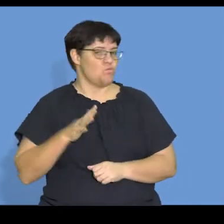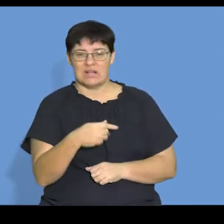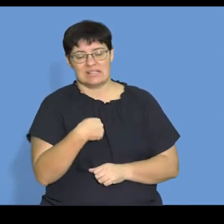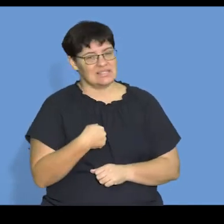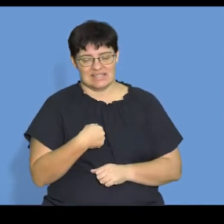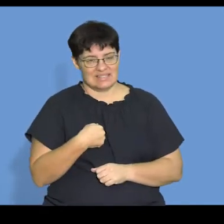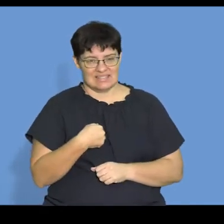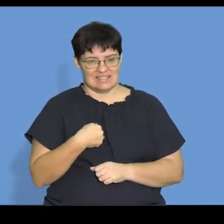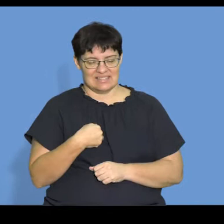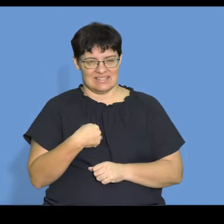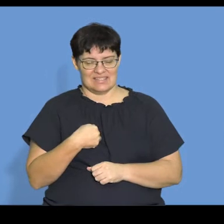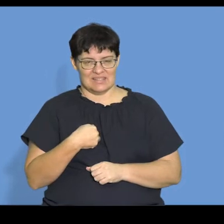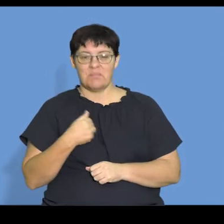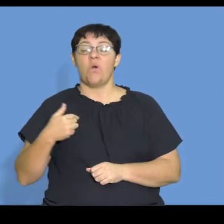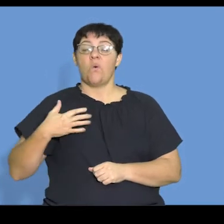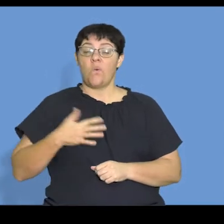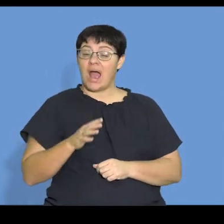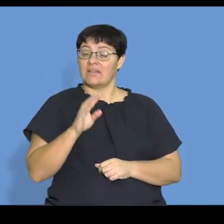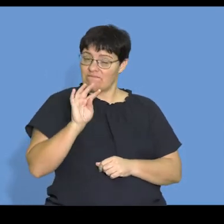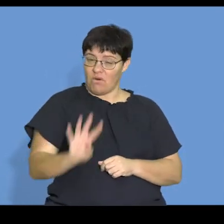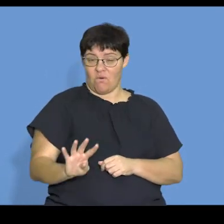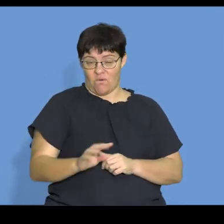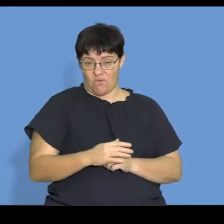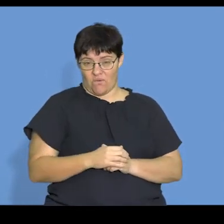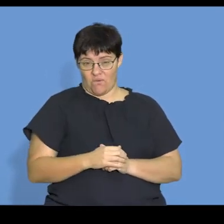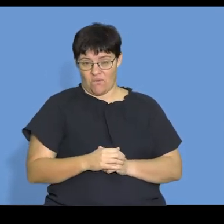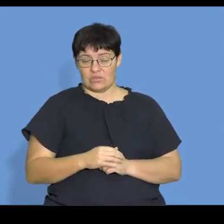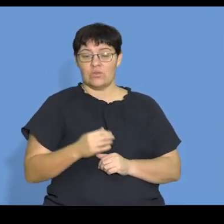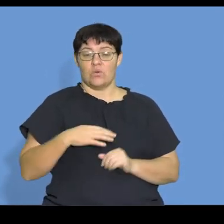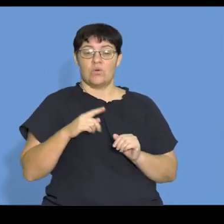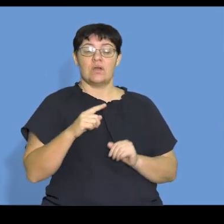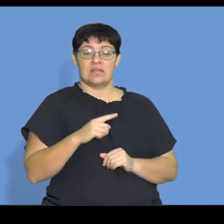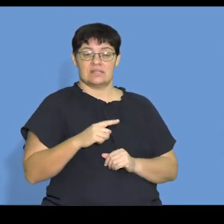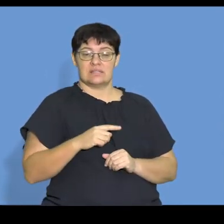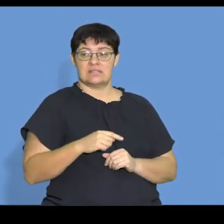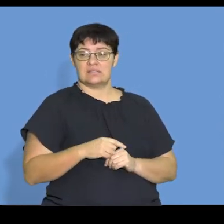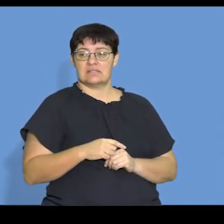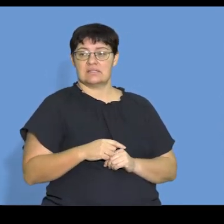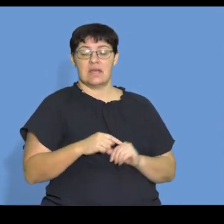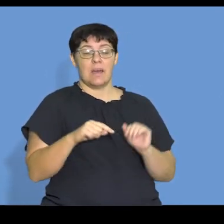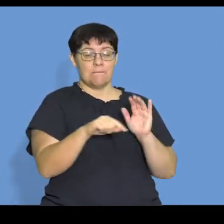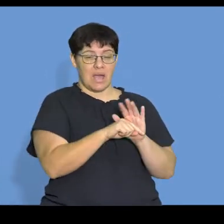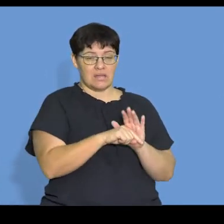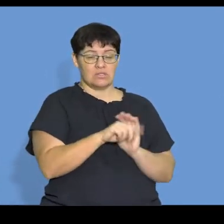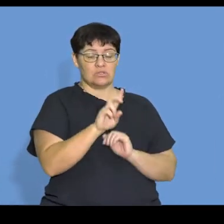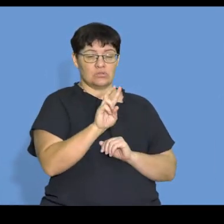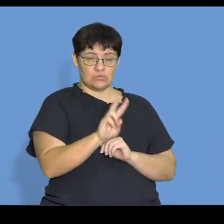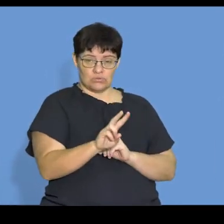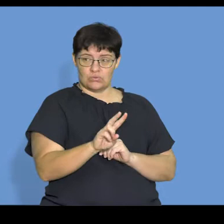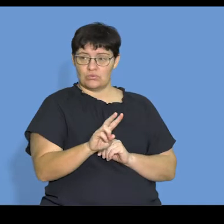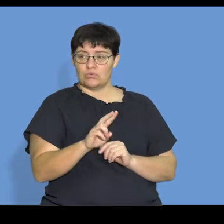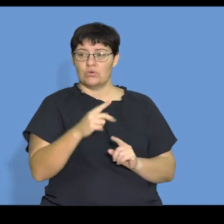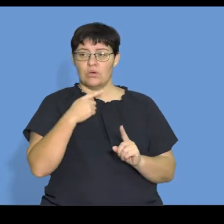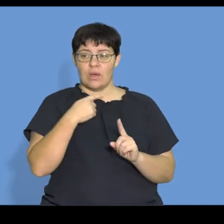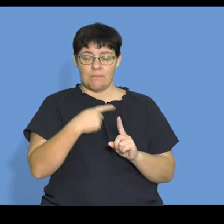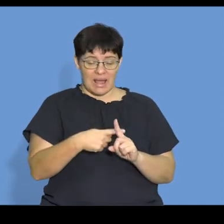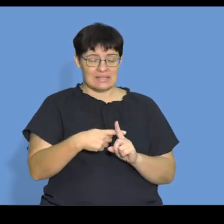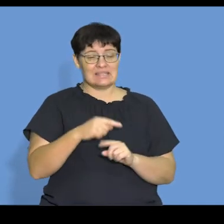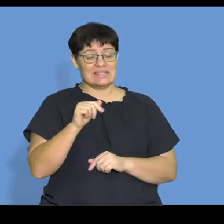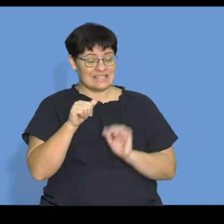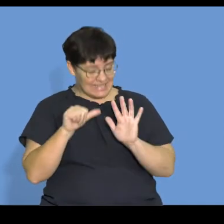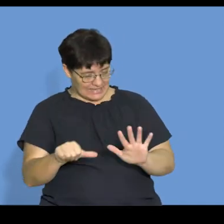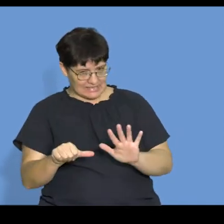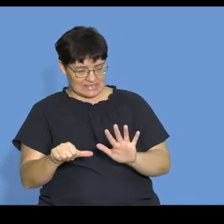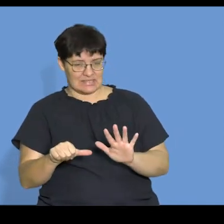I want. But what I actually want is minus 2 plus 4, which will, plus 6, which